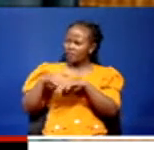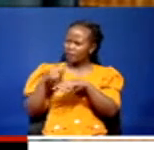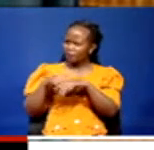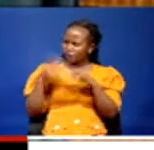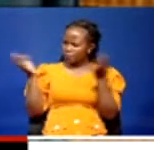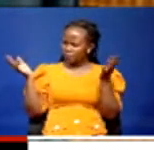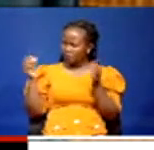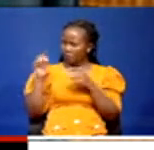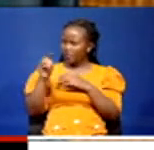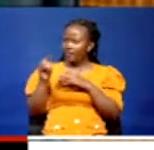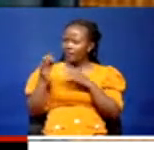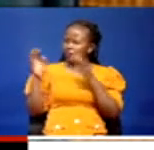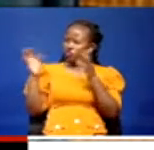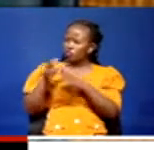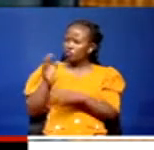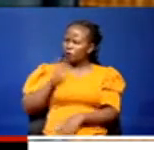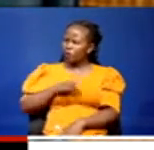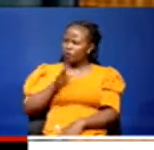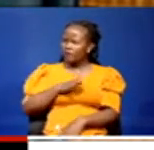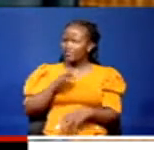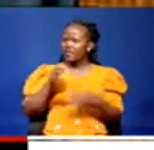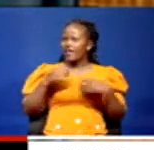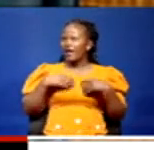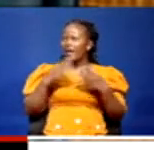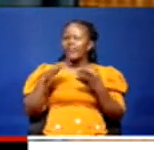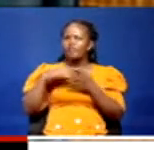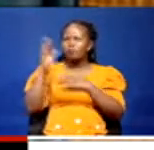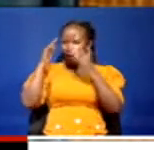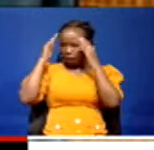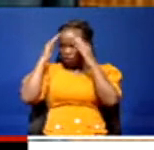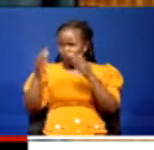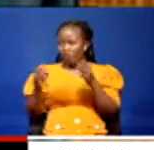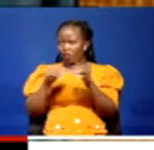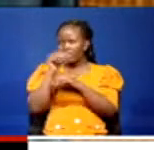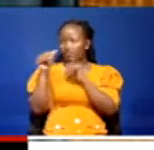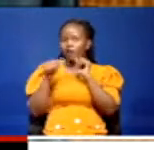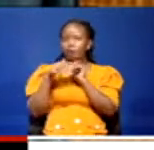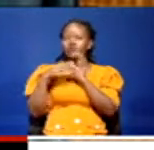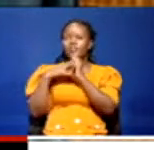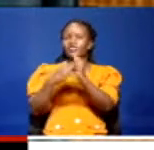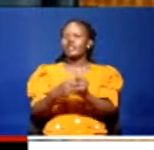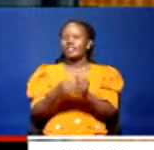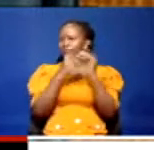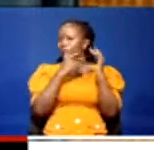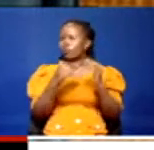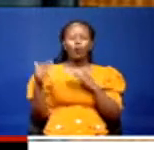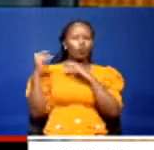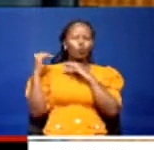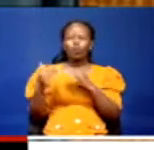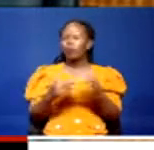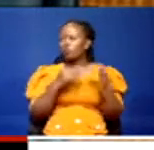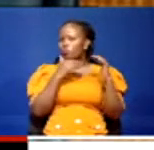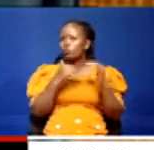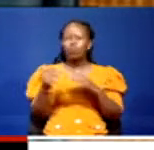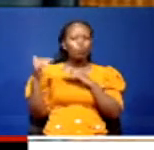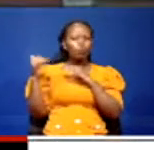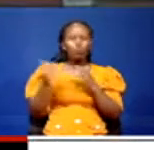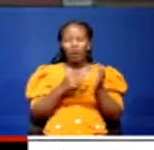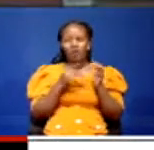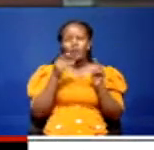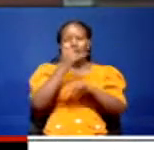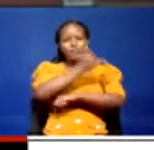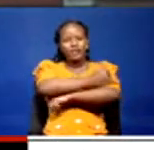got attracted a lot of attention courtesy of the leadership wrangles that it was going through as an